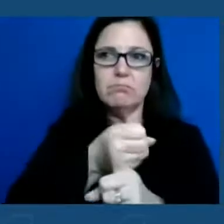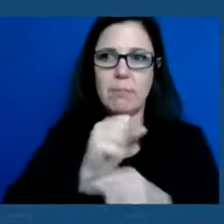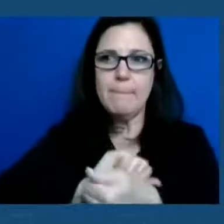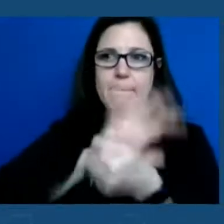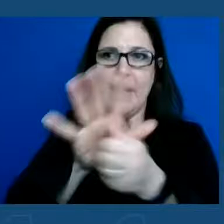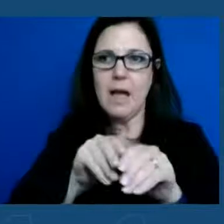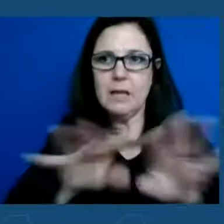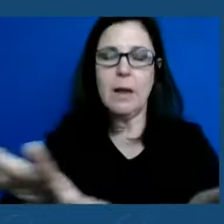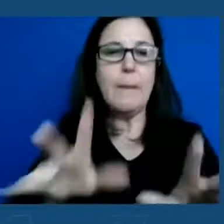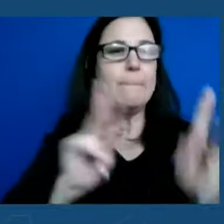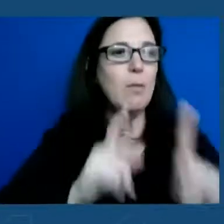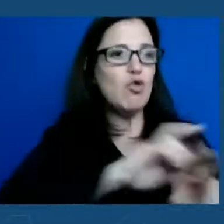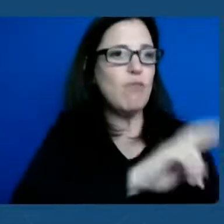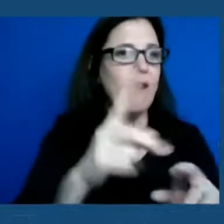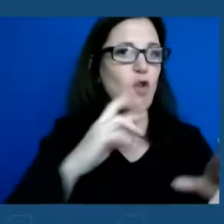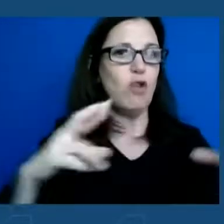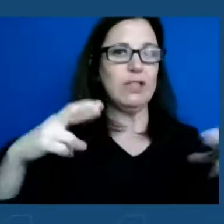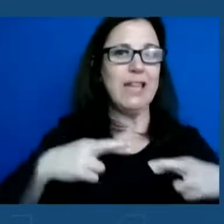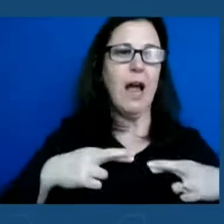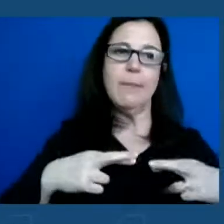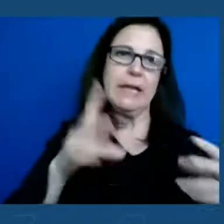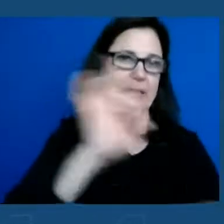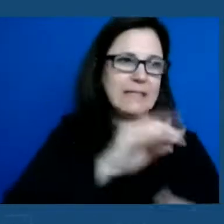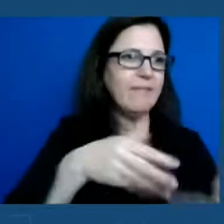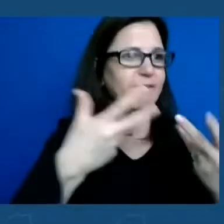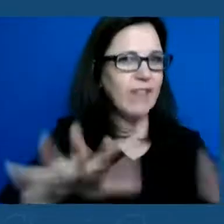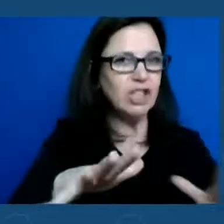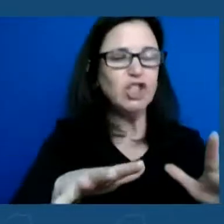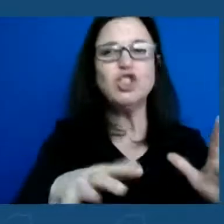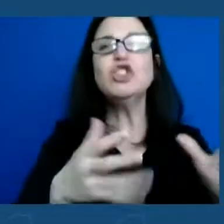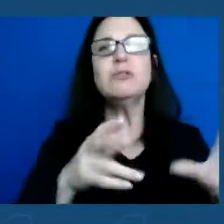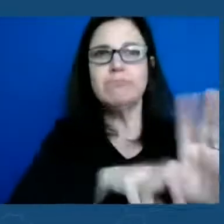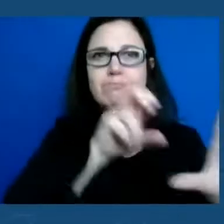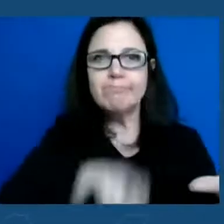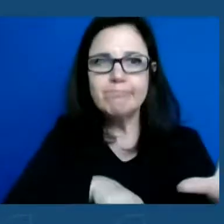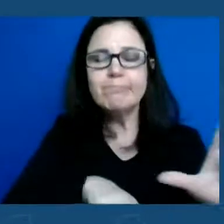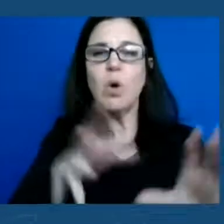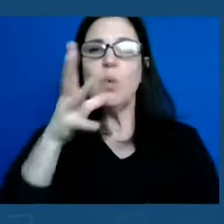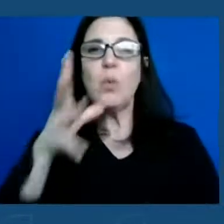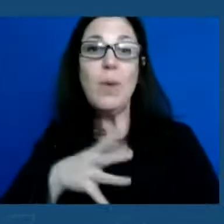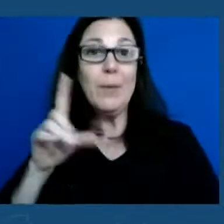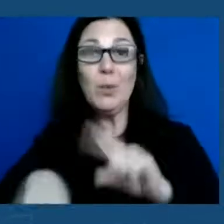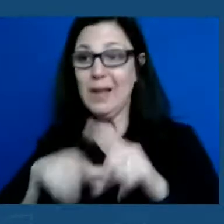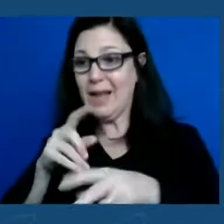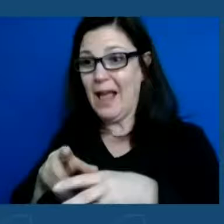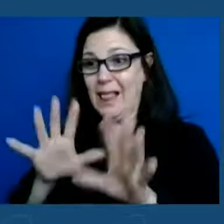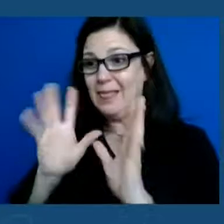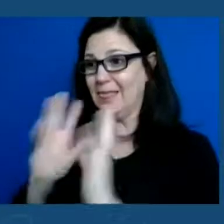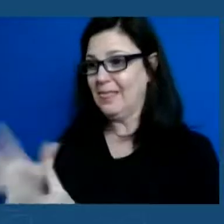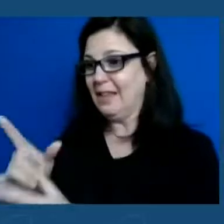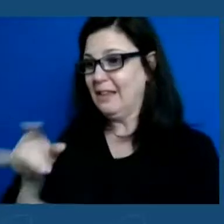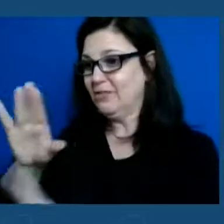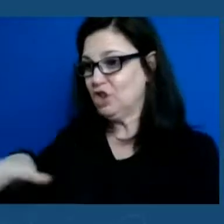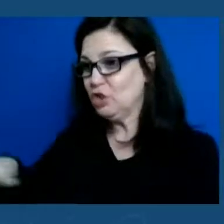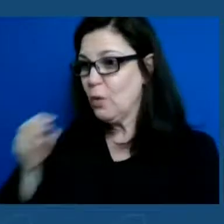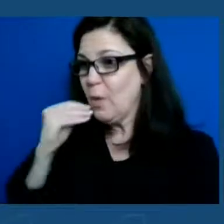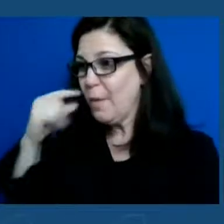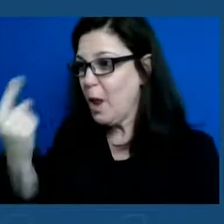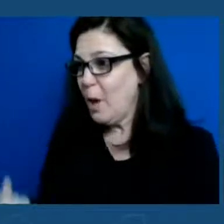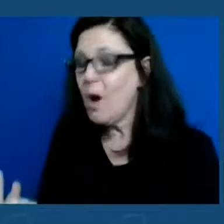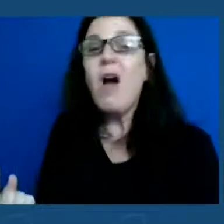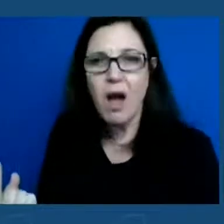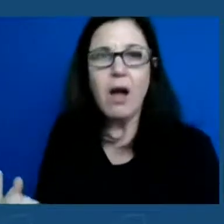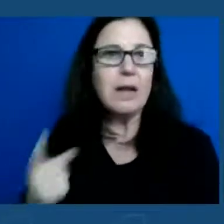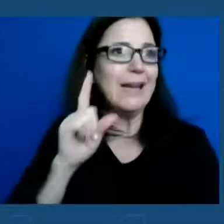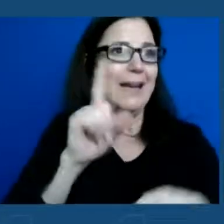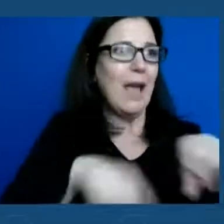cusp of retiring said, I've got to go. I've spent a lot. Women who couldn't leave their children had to walk away many times because there was no one who would take